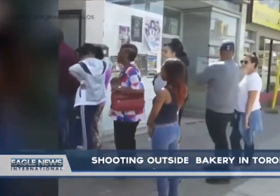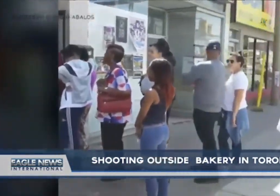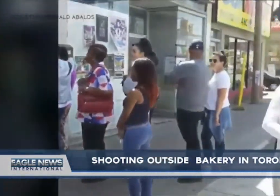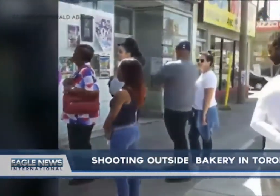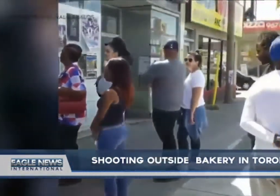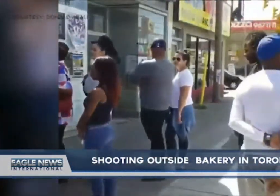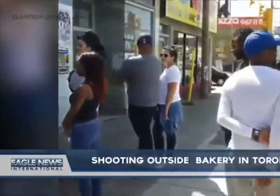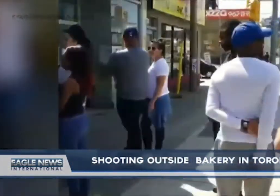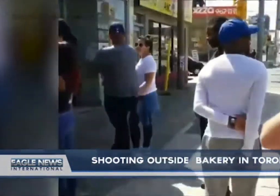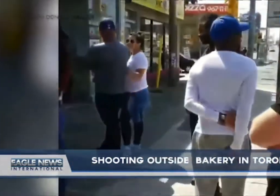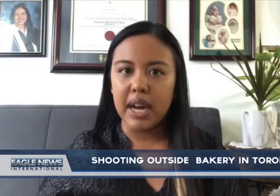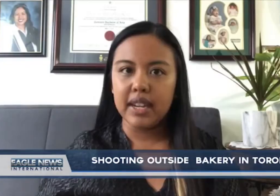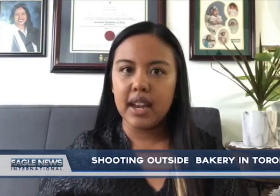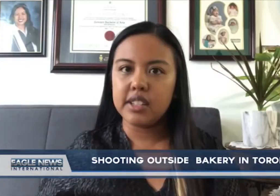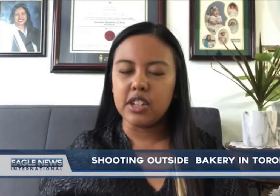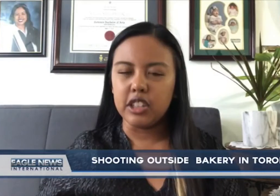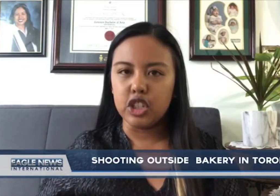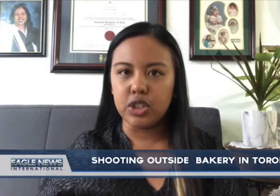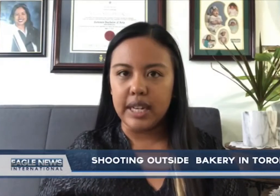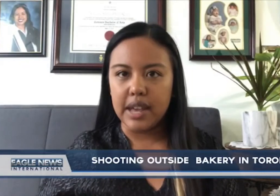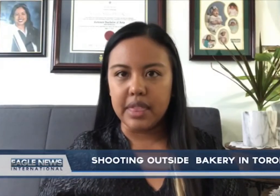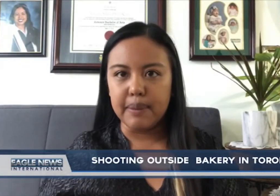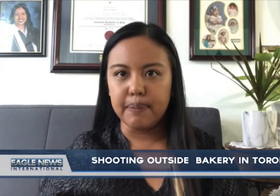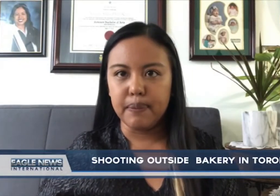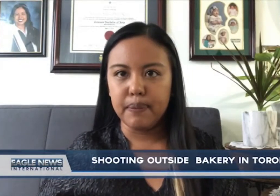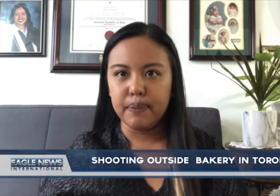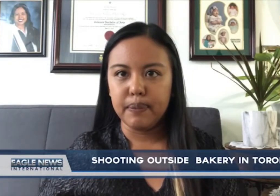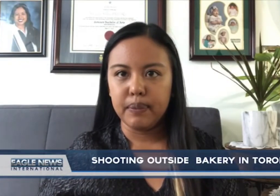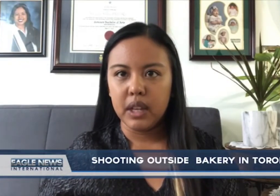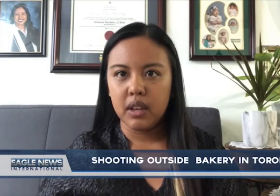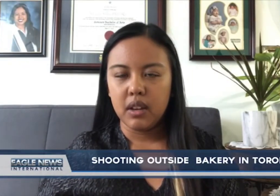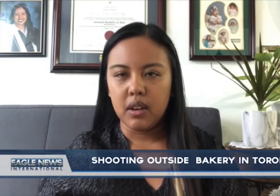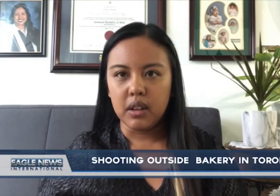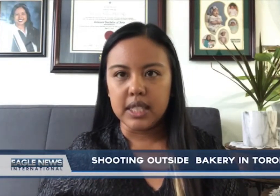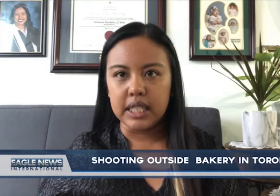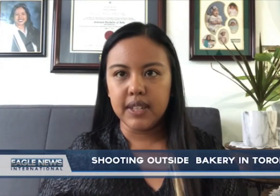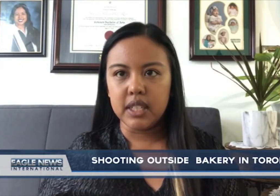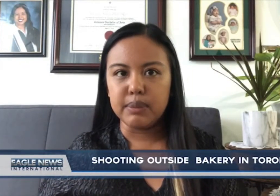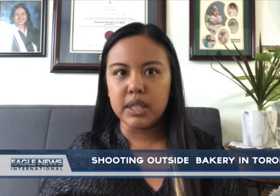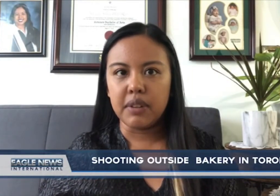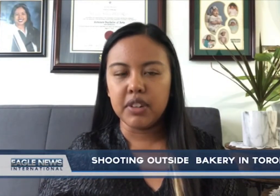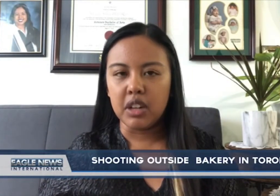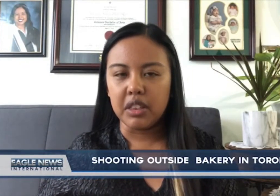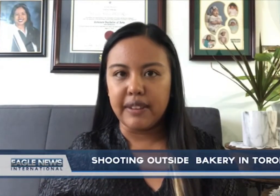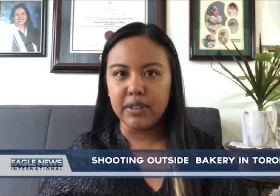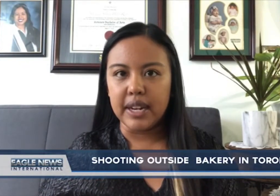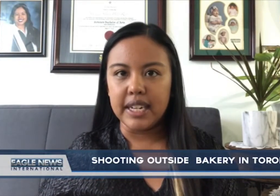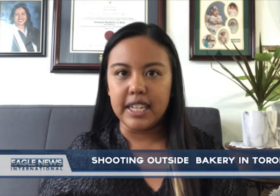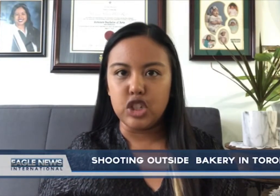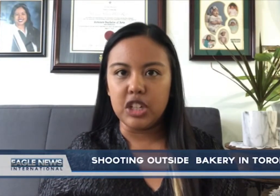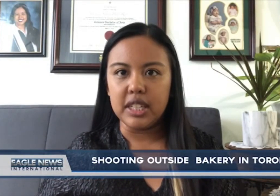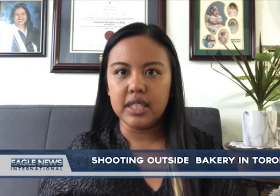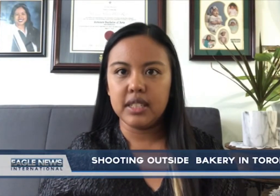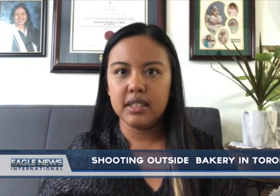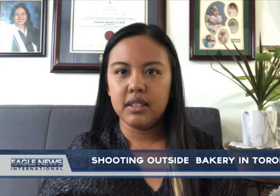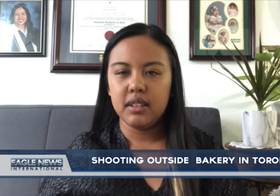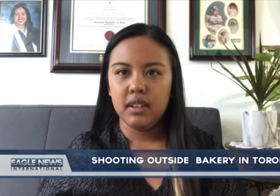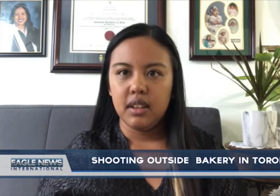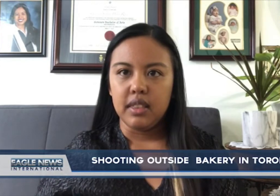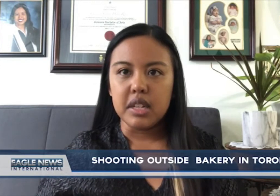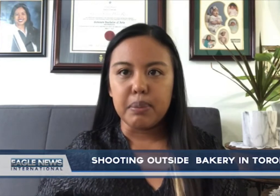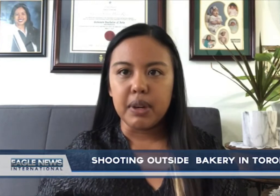dark SUV vehicle drove by and started shooting at them. All six victims suffered non-life-threatening injuries.